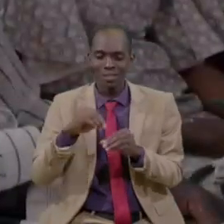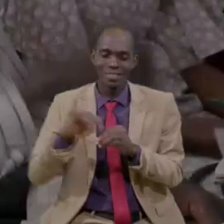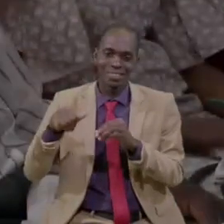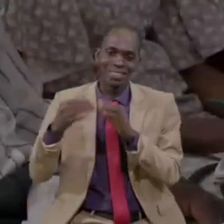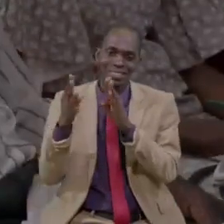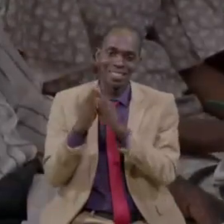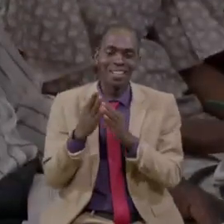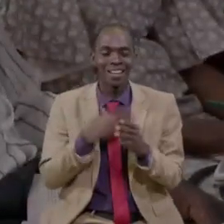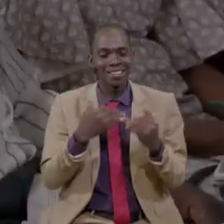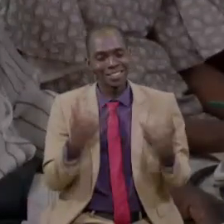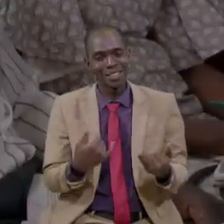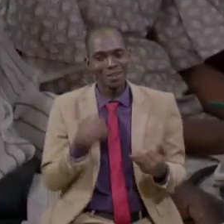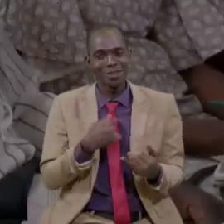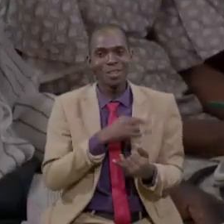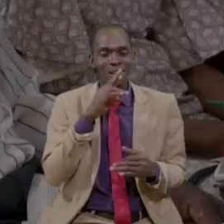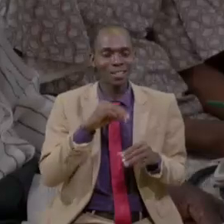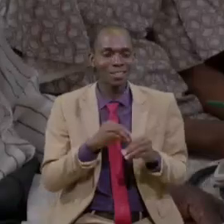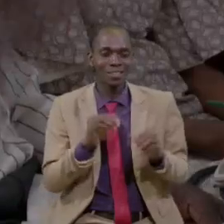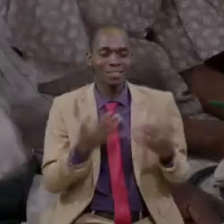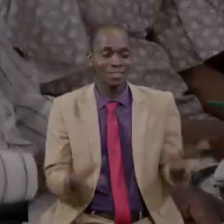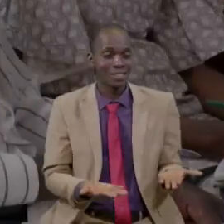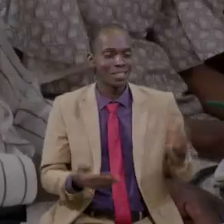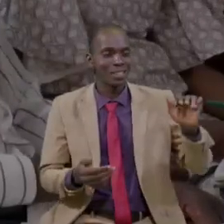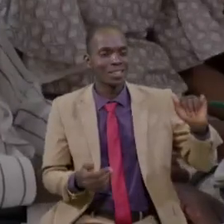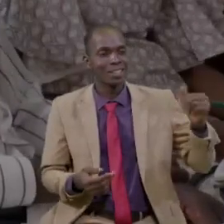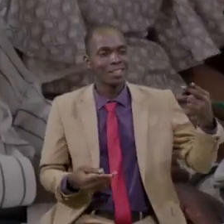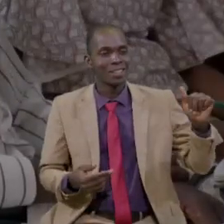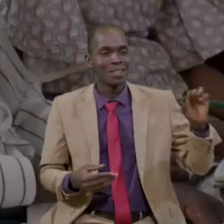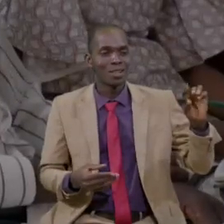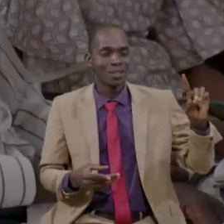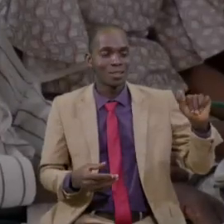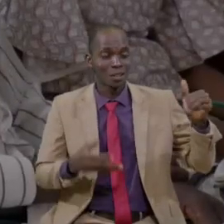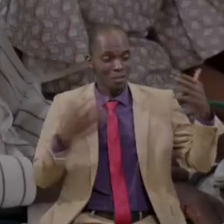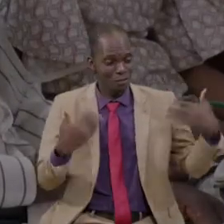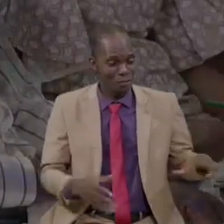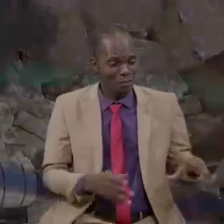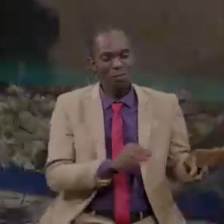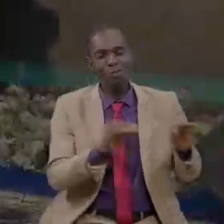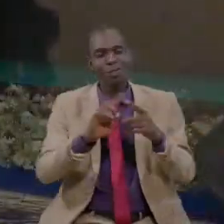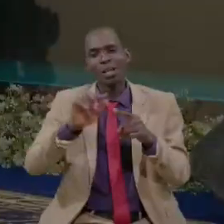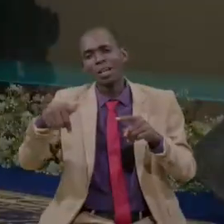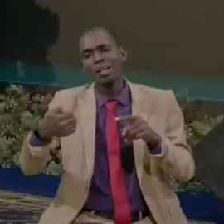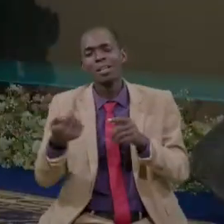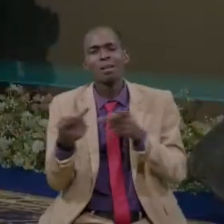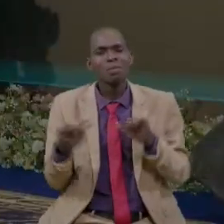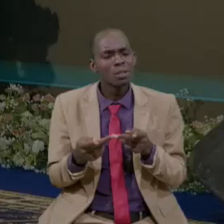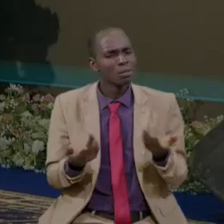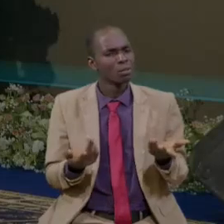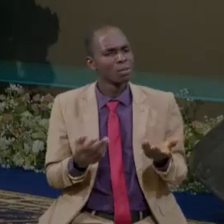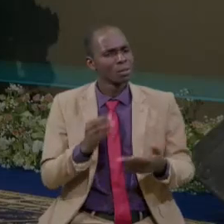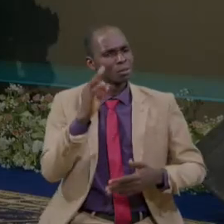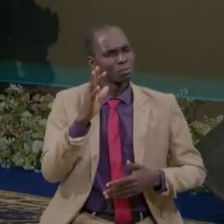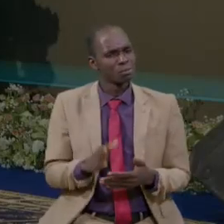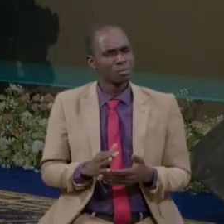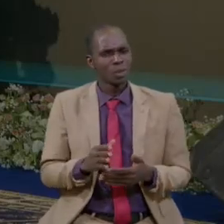After Ahoda, we're going to another place. Oh, they say, Pastor, you're not going too far. You